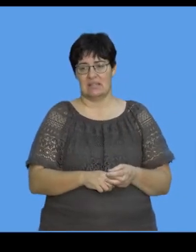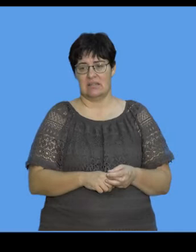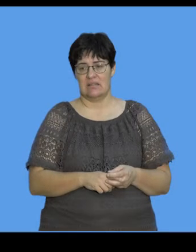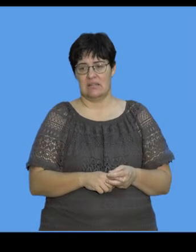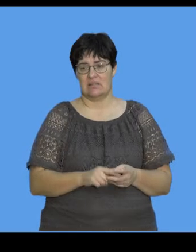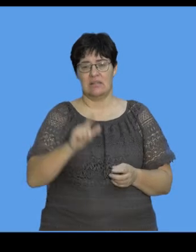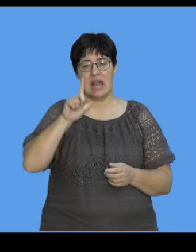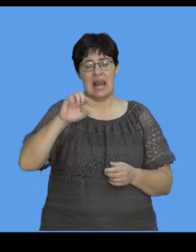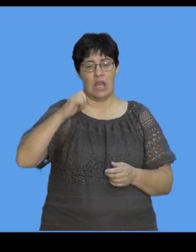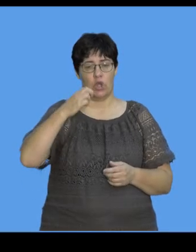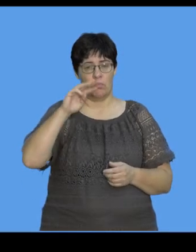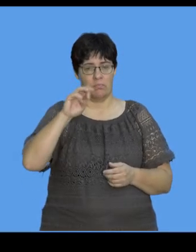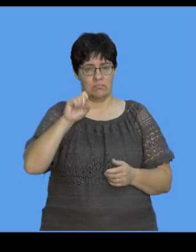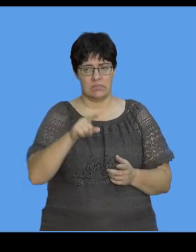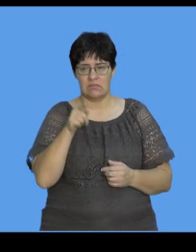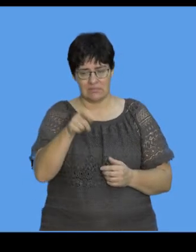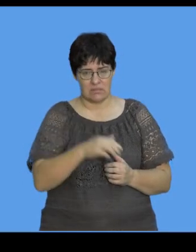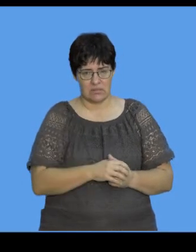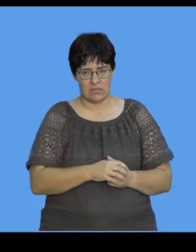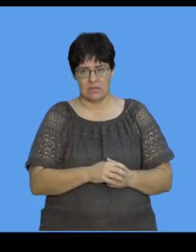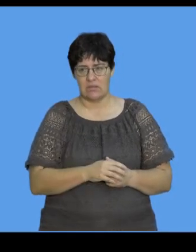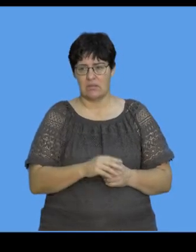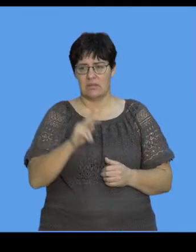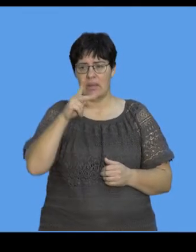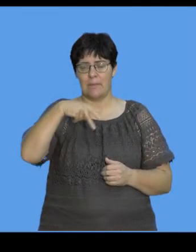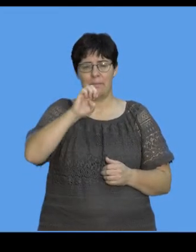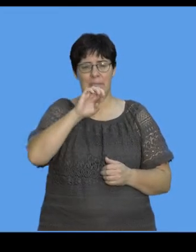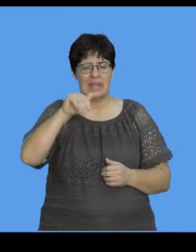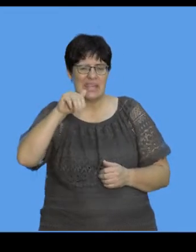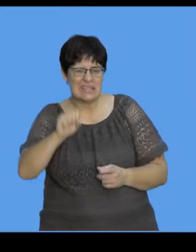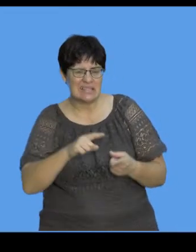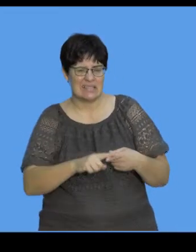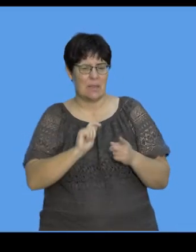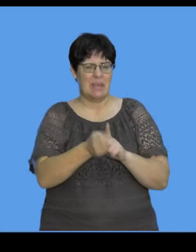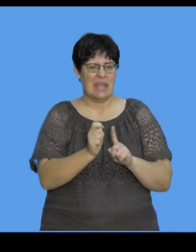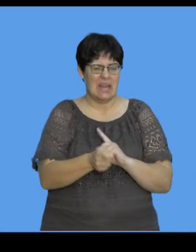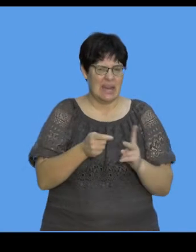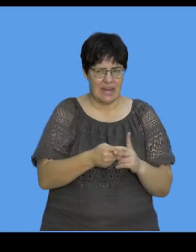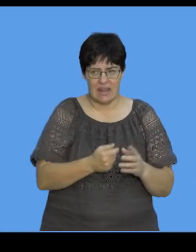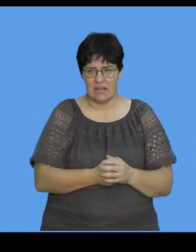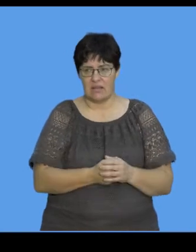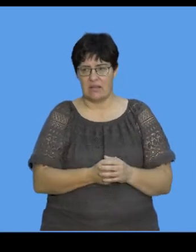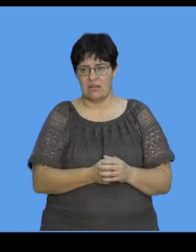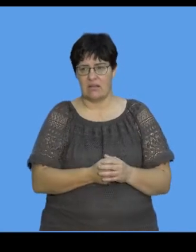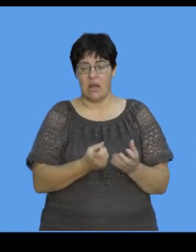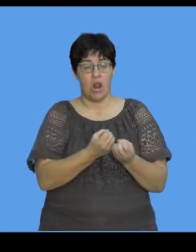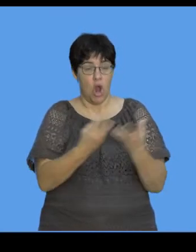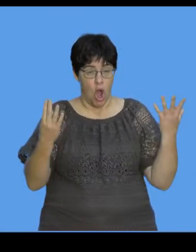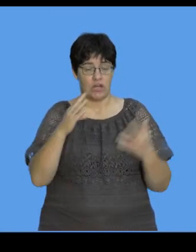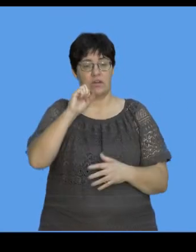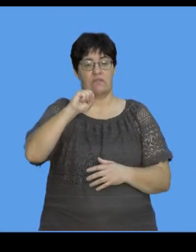right? These are legumes. What are legumes? They are peas and beans, right? But a lot of